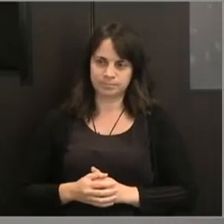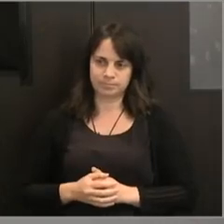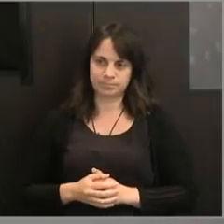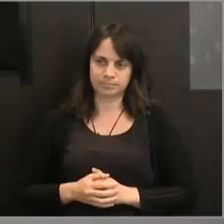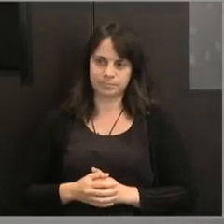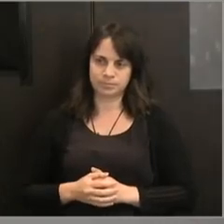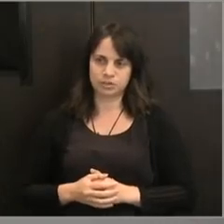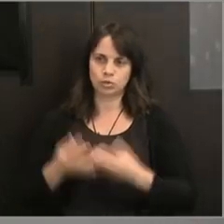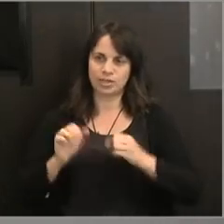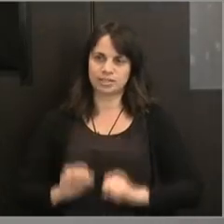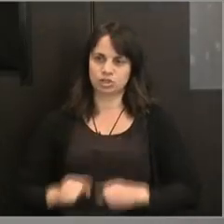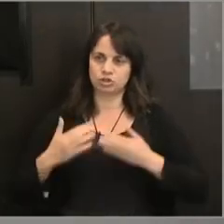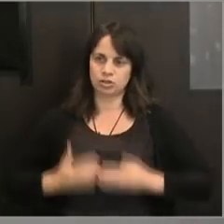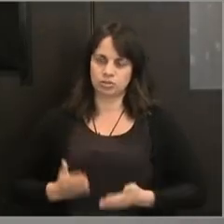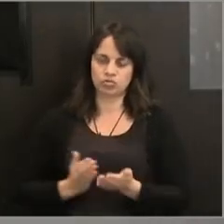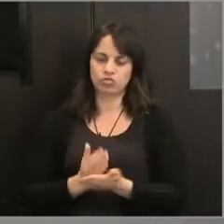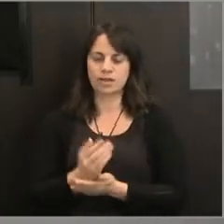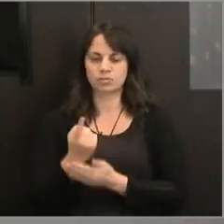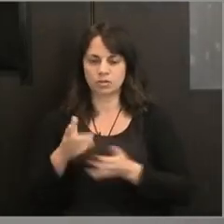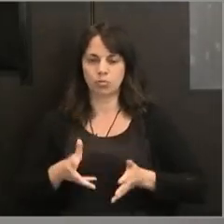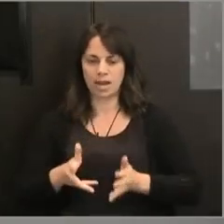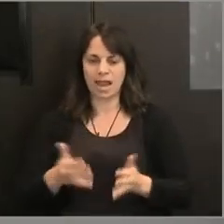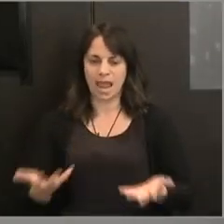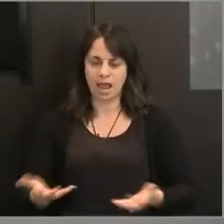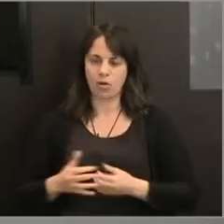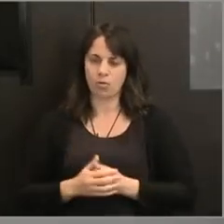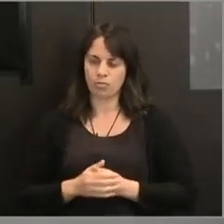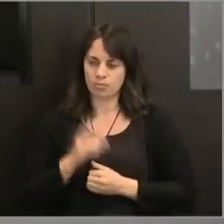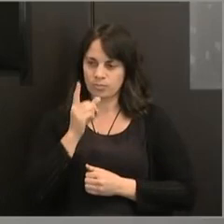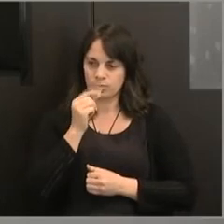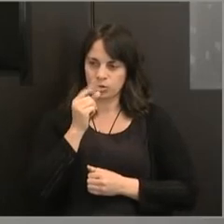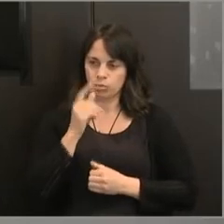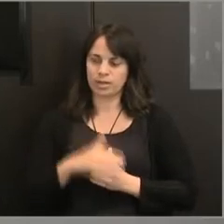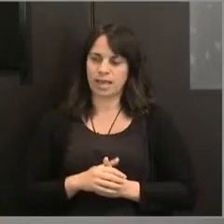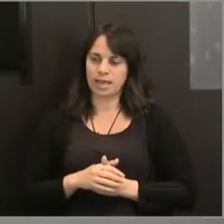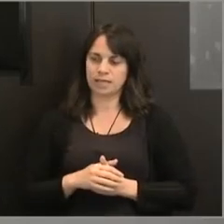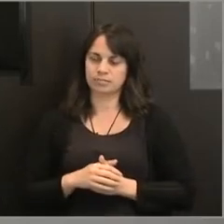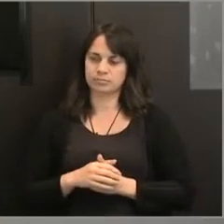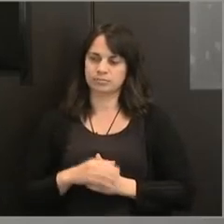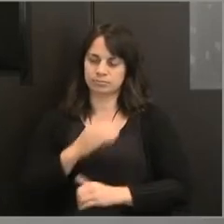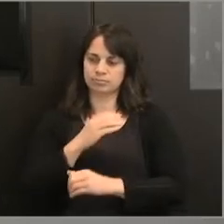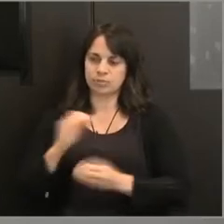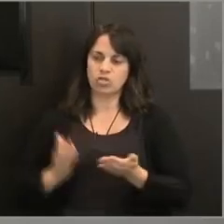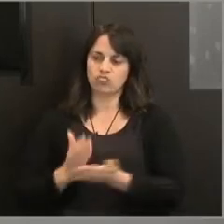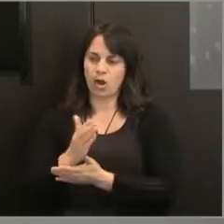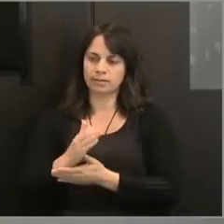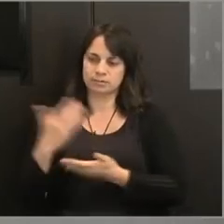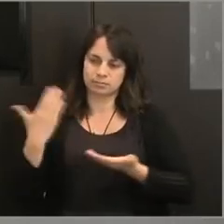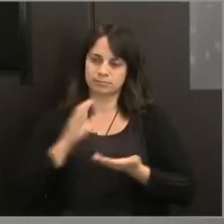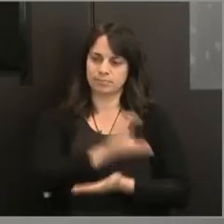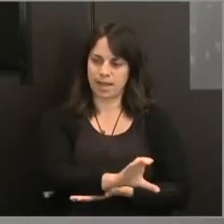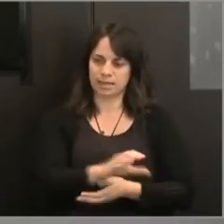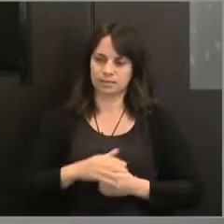one way of restoring the full humanity of Indigenous peoples. And so that was